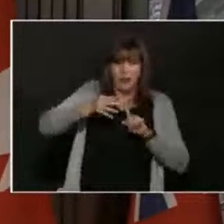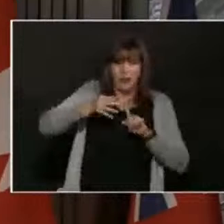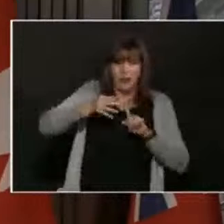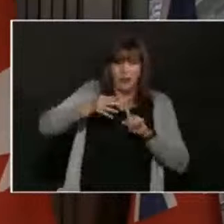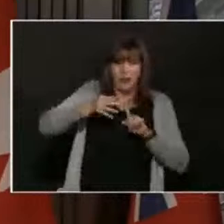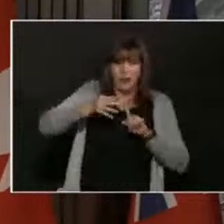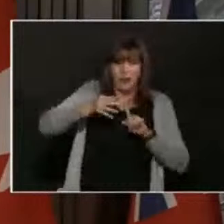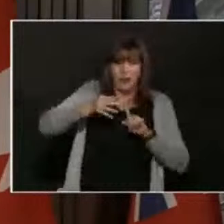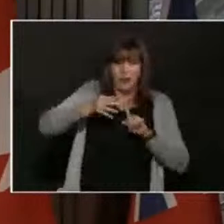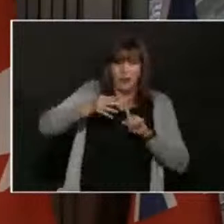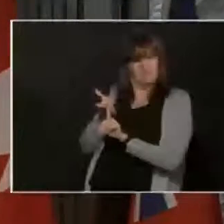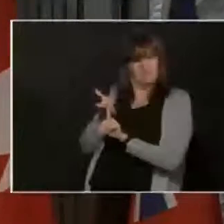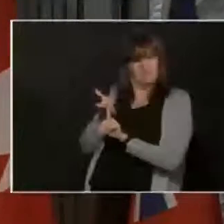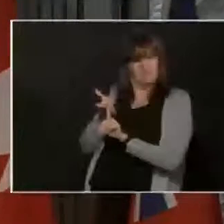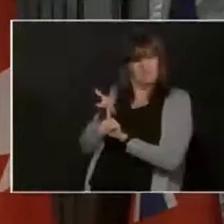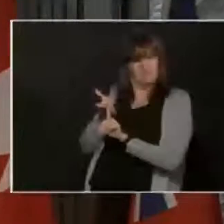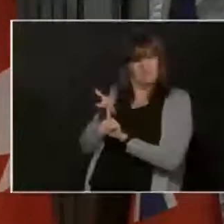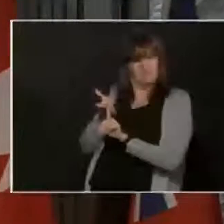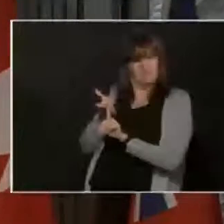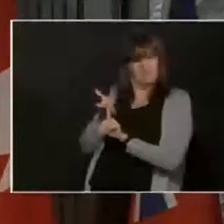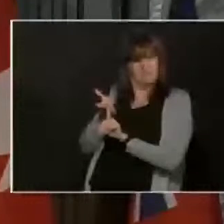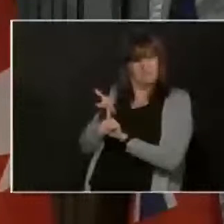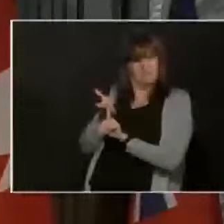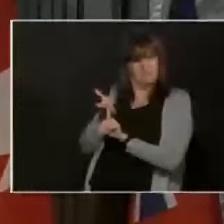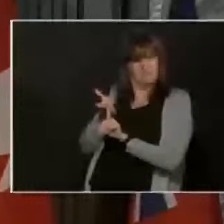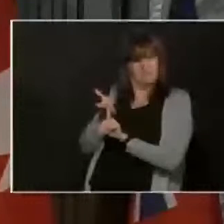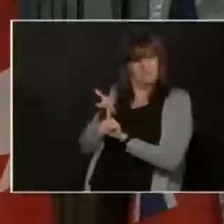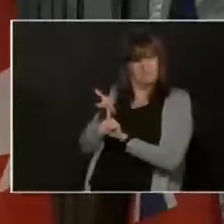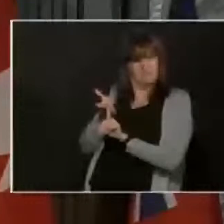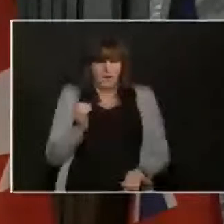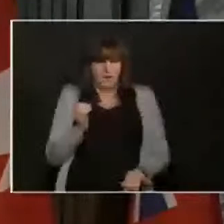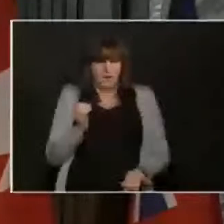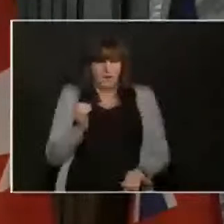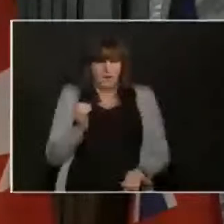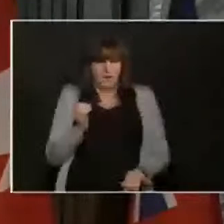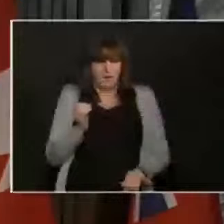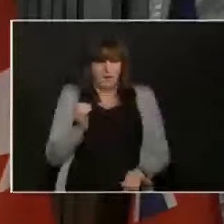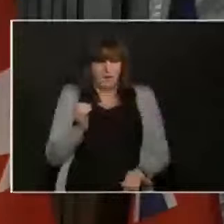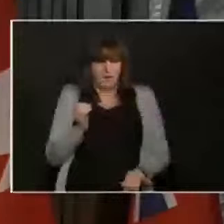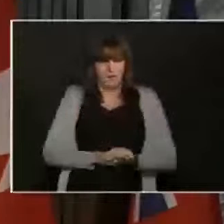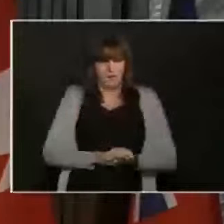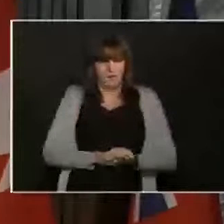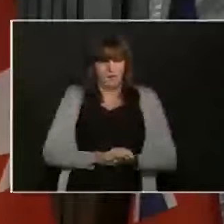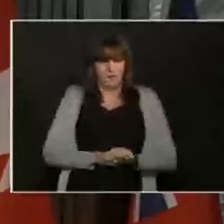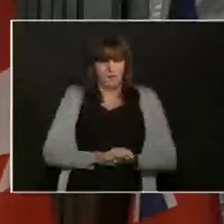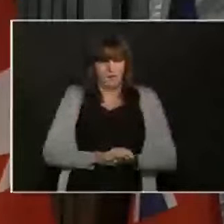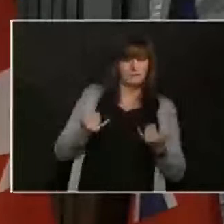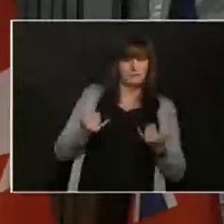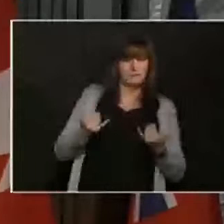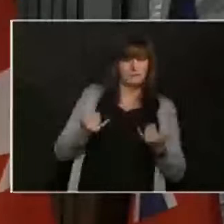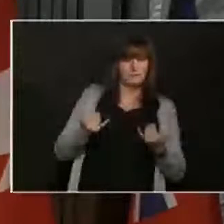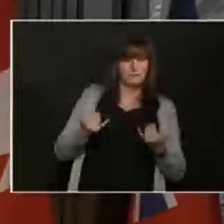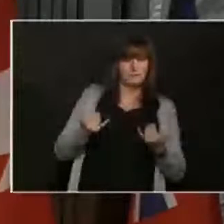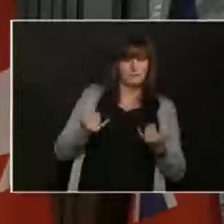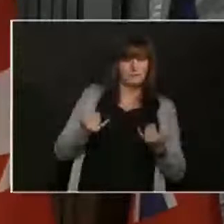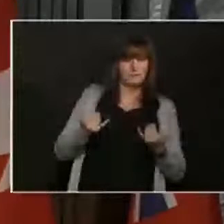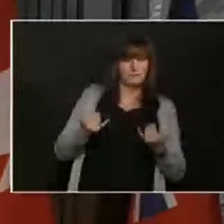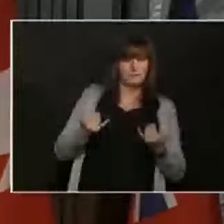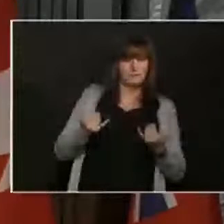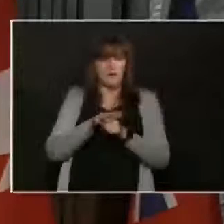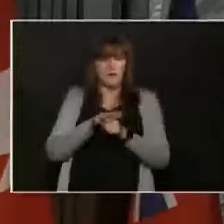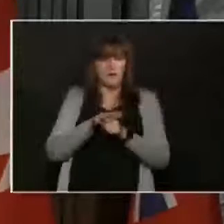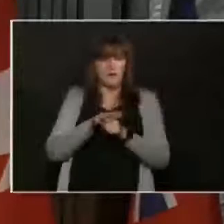Today, the number of Ontarians with COVID doubles every 35 to 40 days, roughly every month to month and a